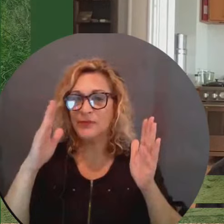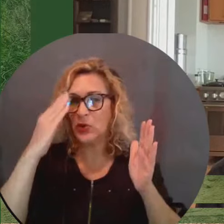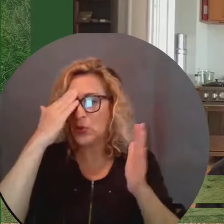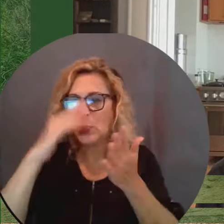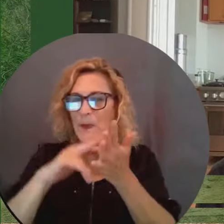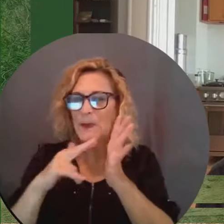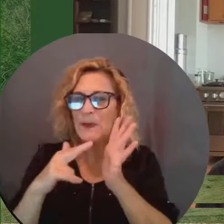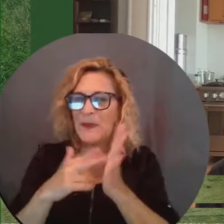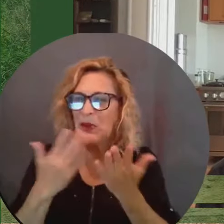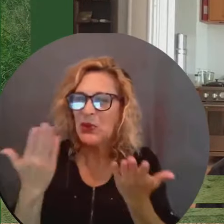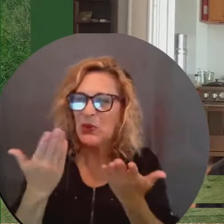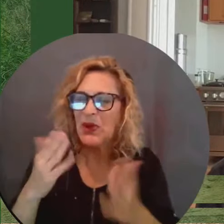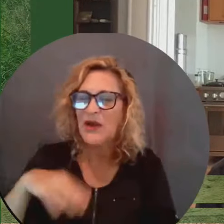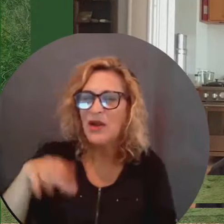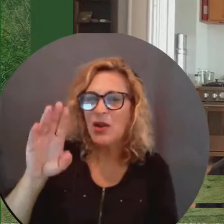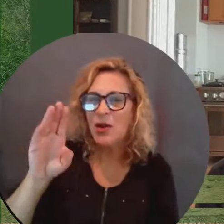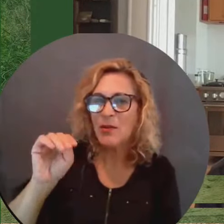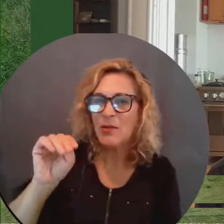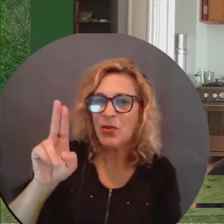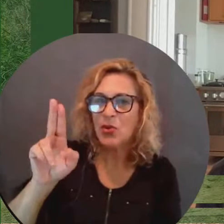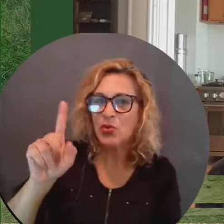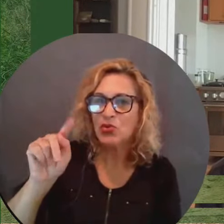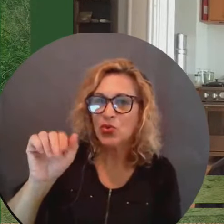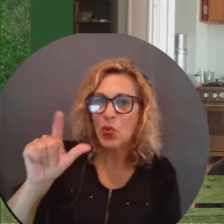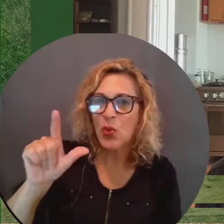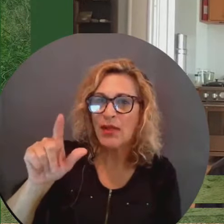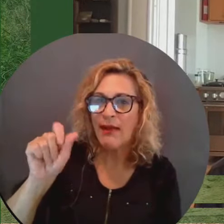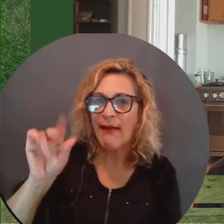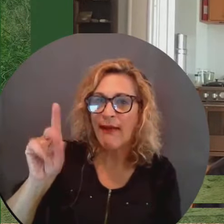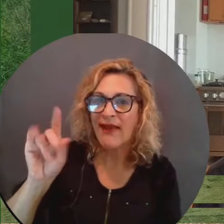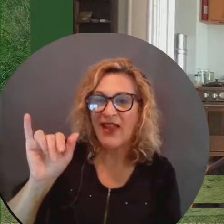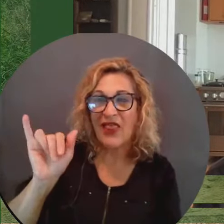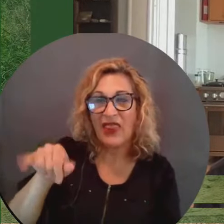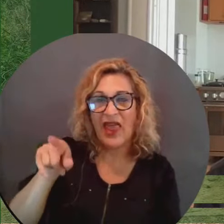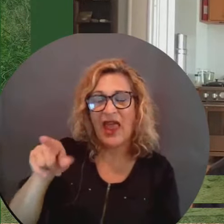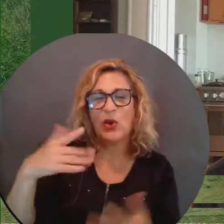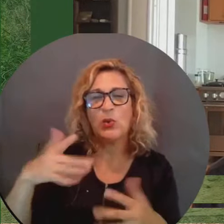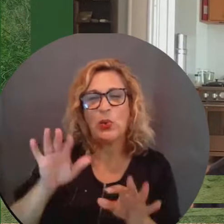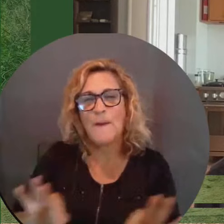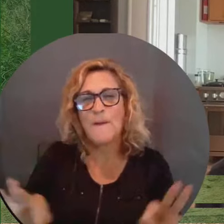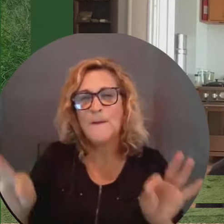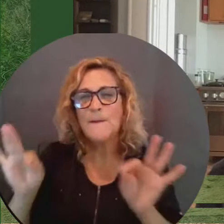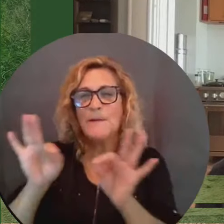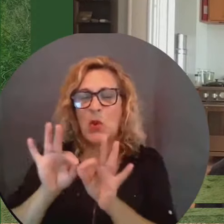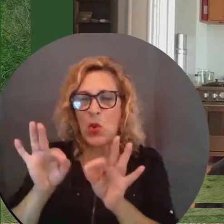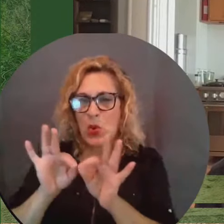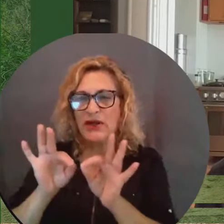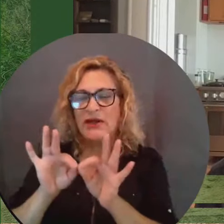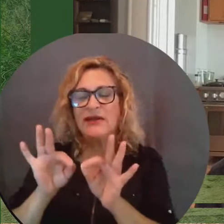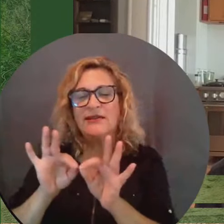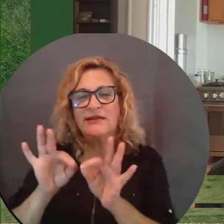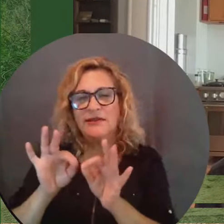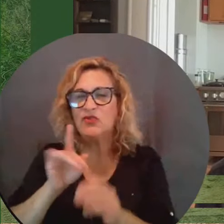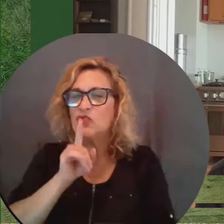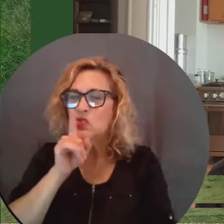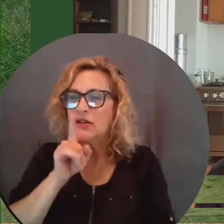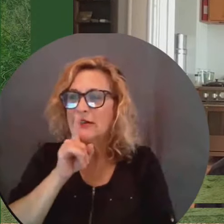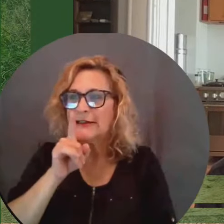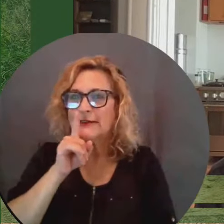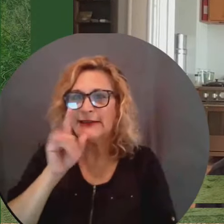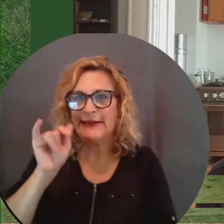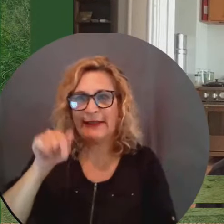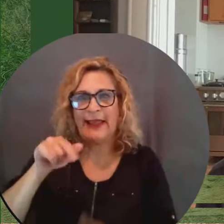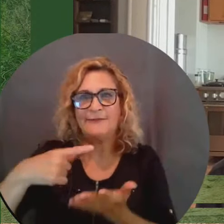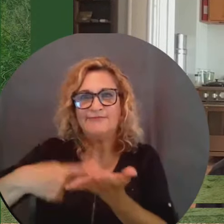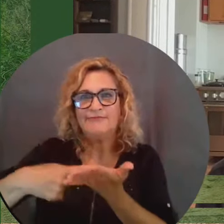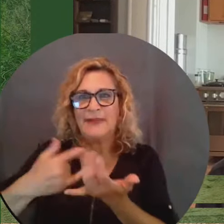page with some of why we think mutual aid work is so important and why it's often criminalized and endangered